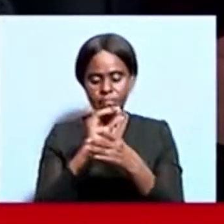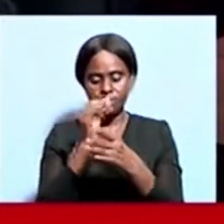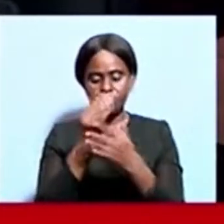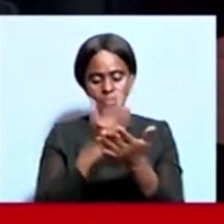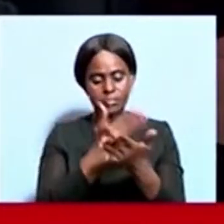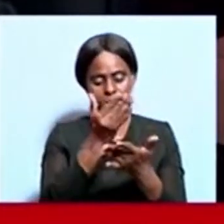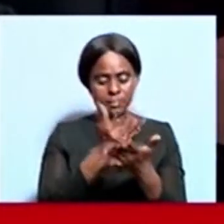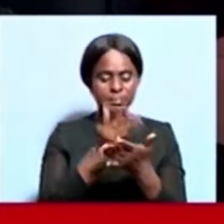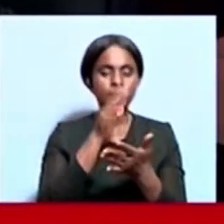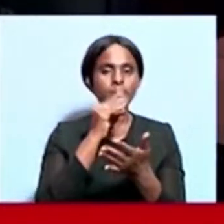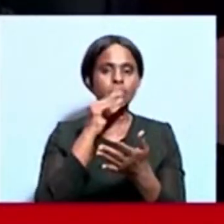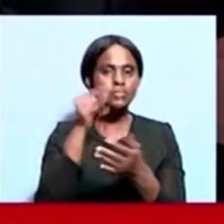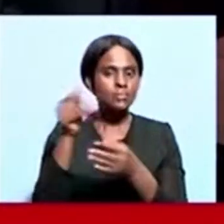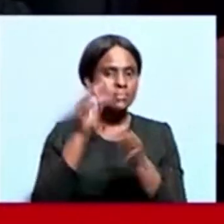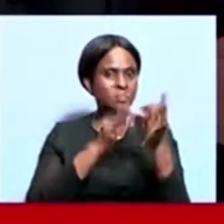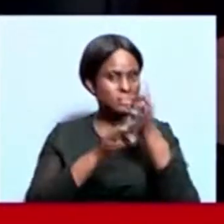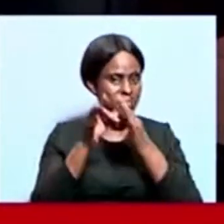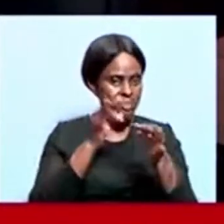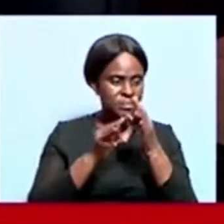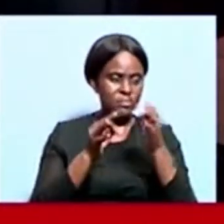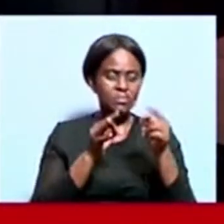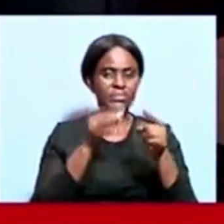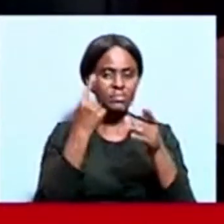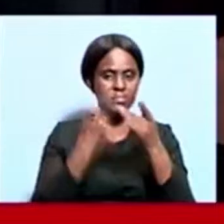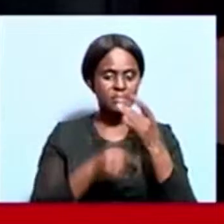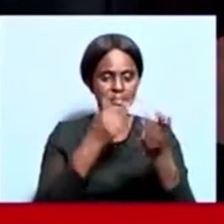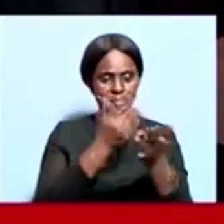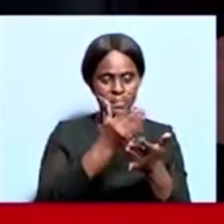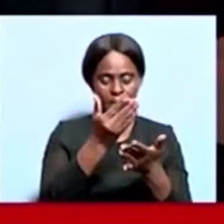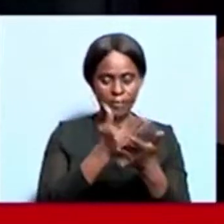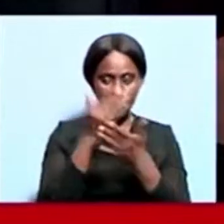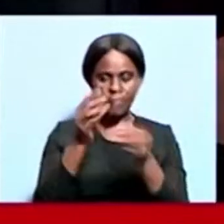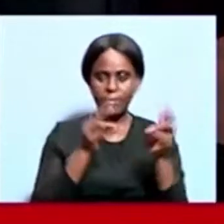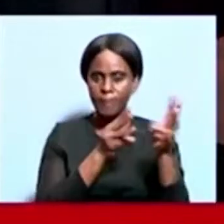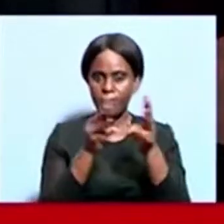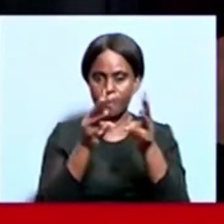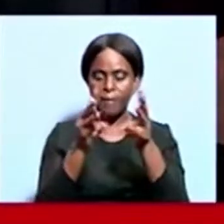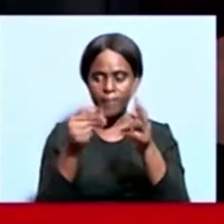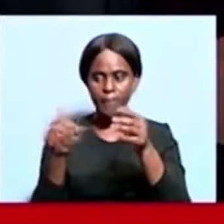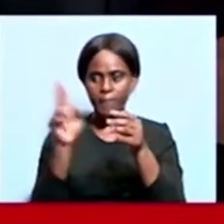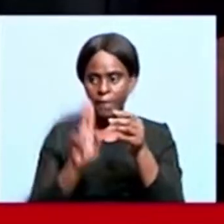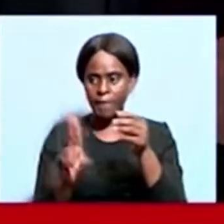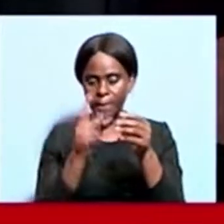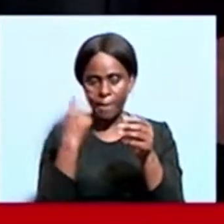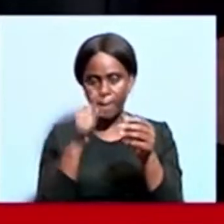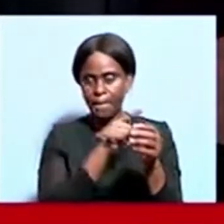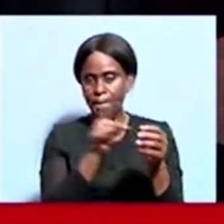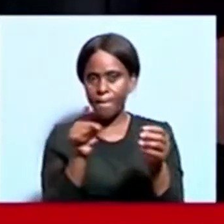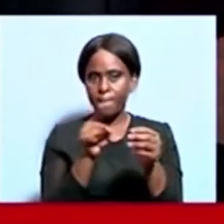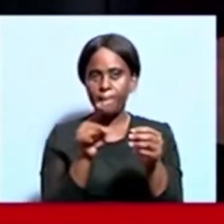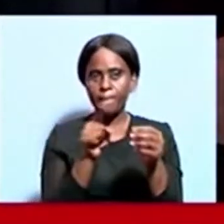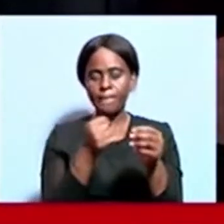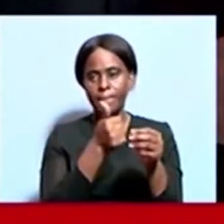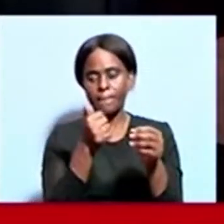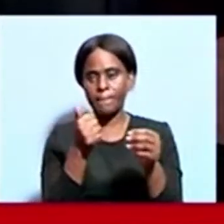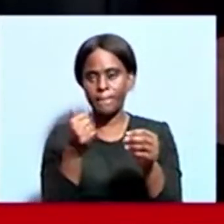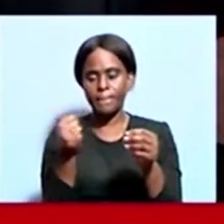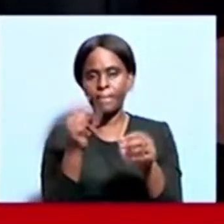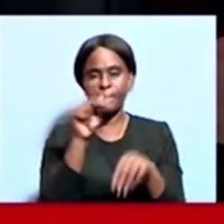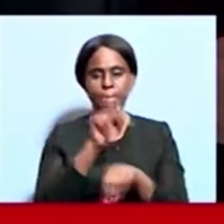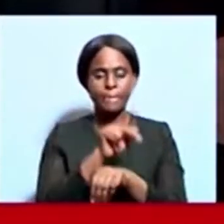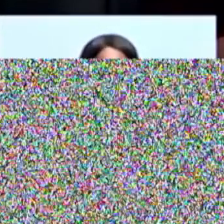procurement man to explain what procurement method did you use for the remaining